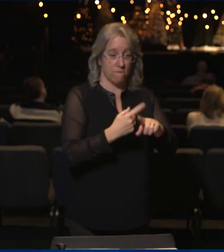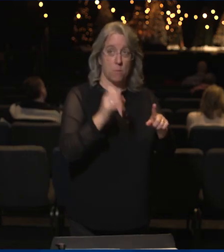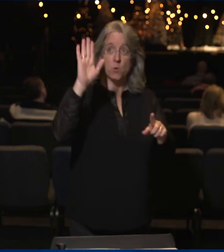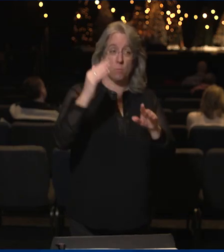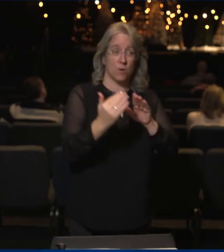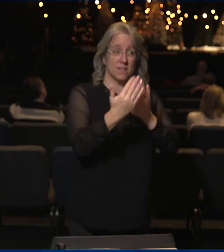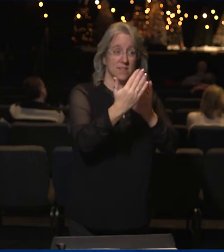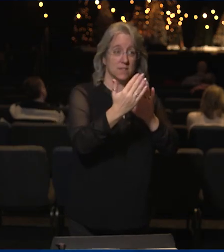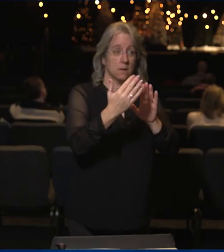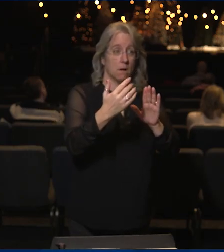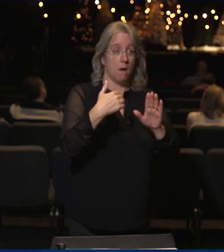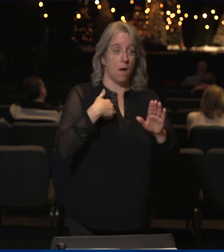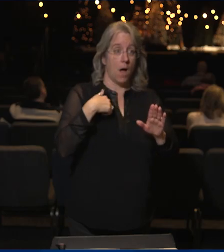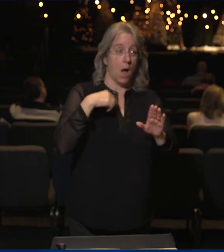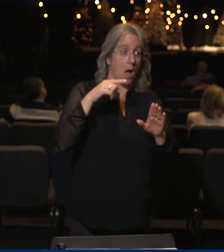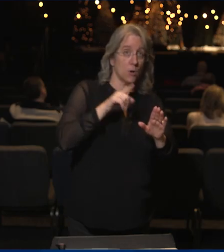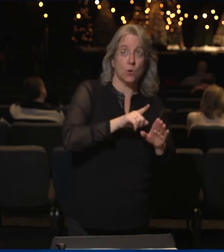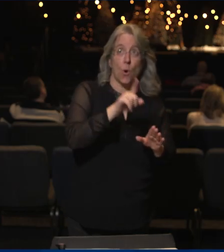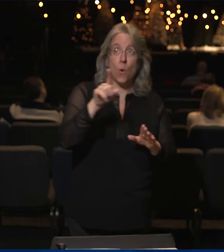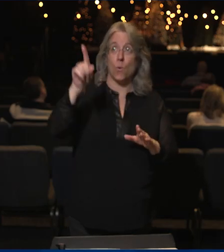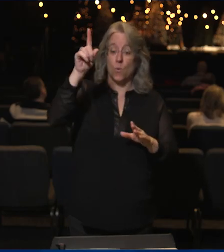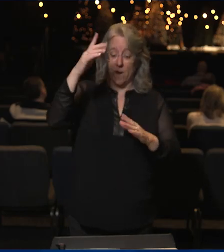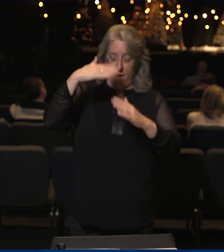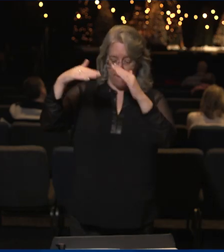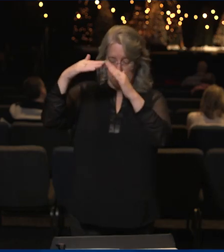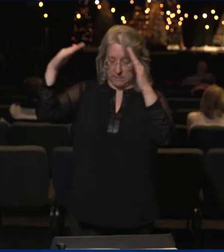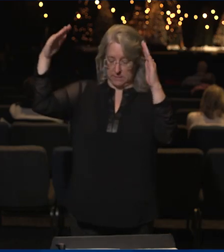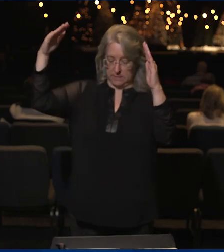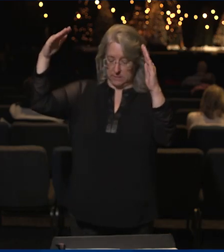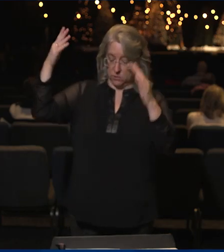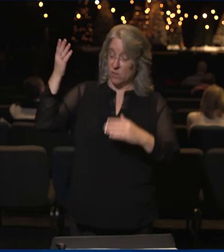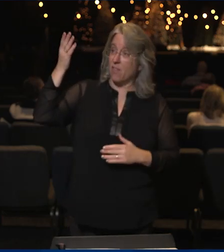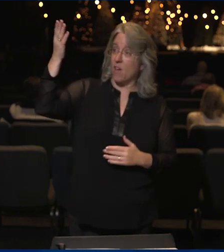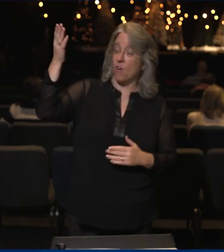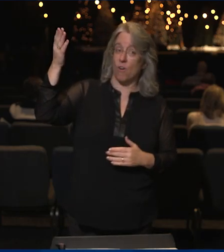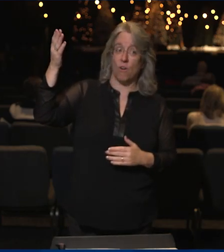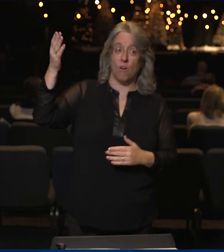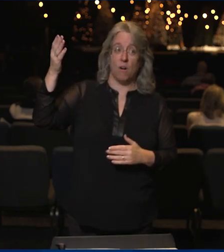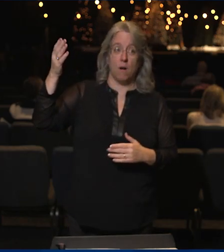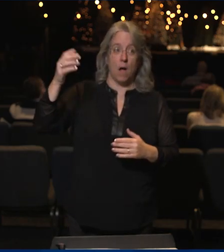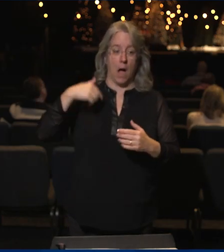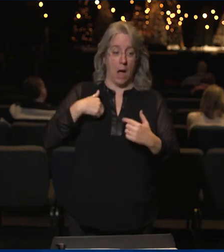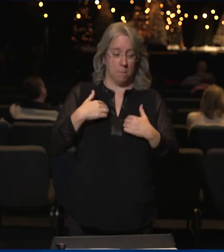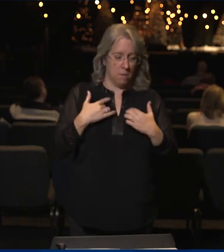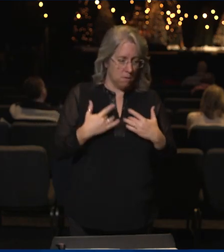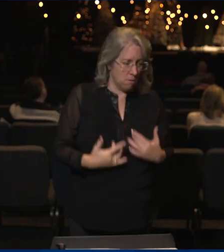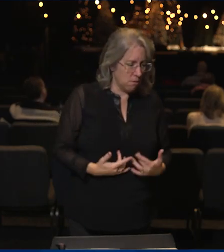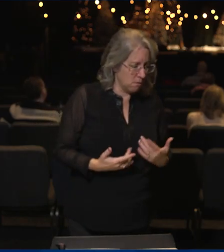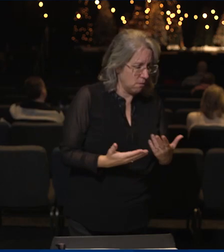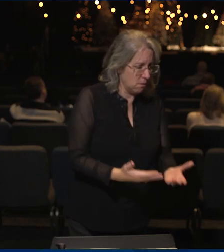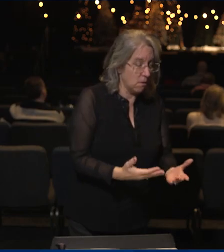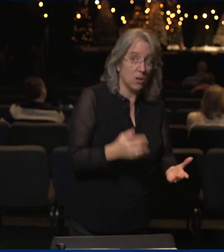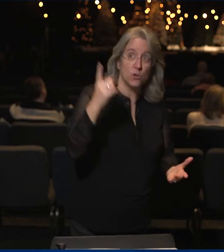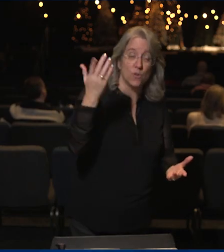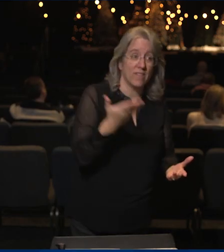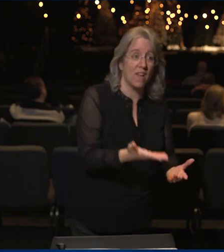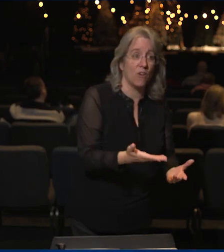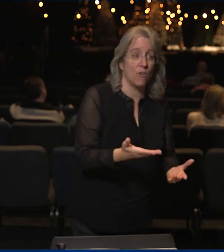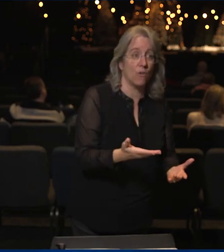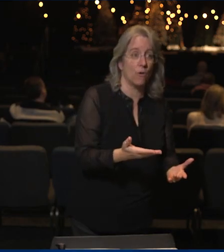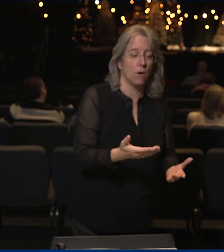If I go up to the heavens, you are there. If I make my bed in the depths, you are there. If I rise on the wings of the